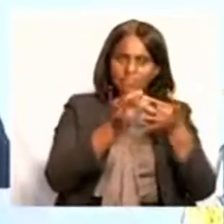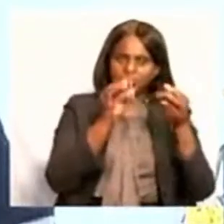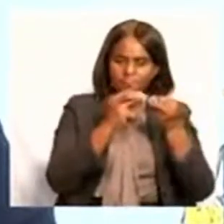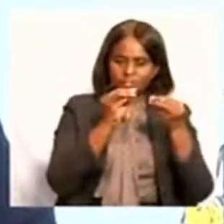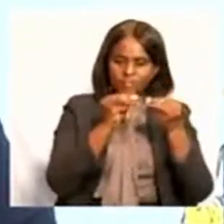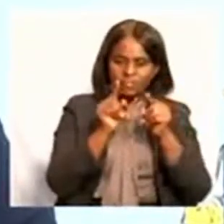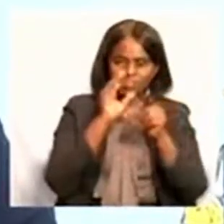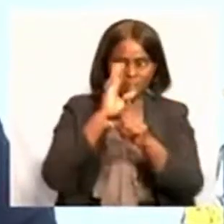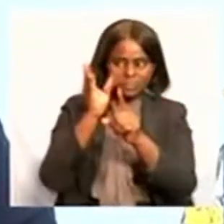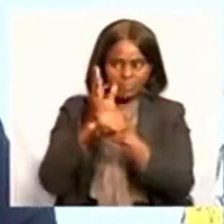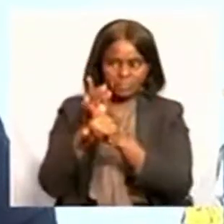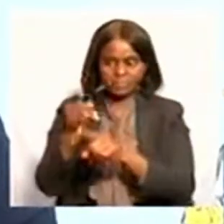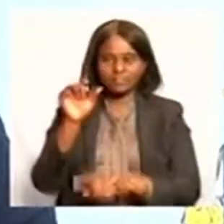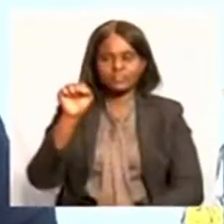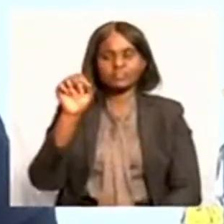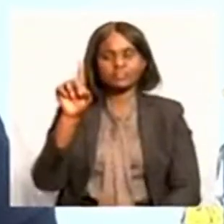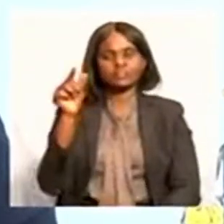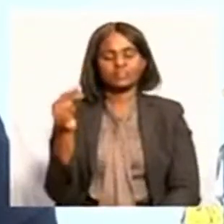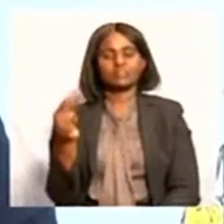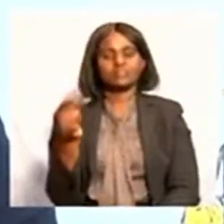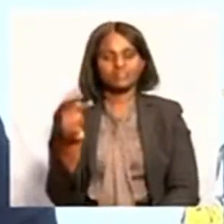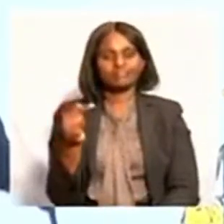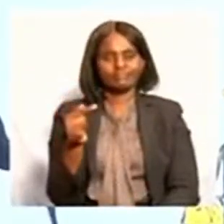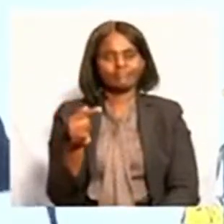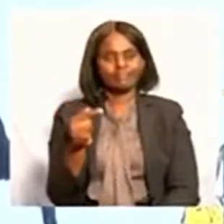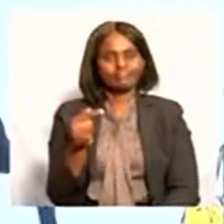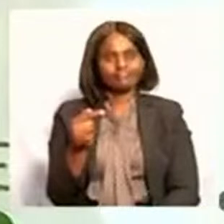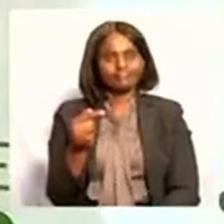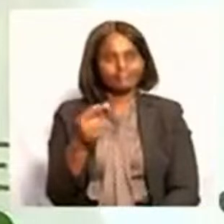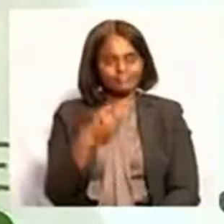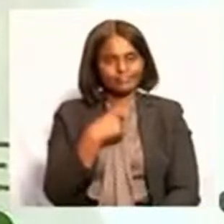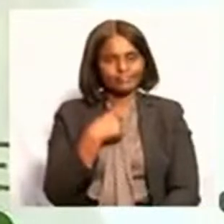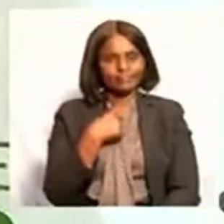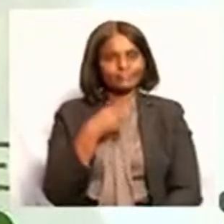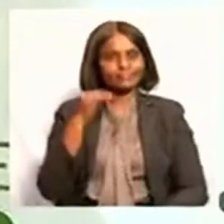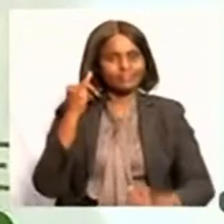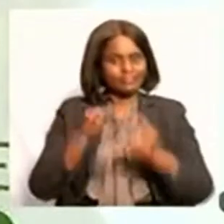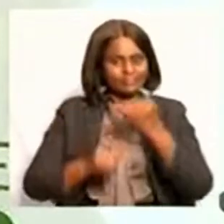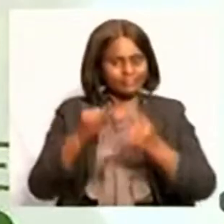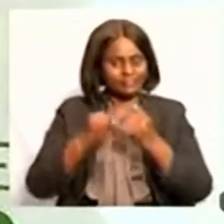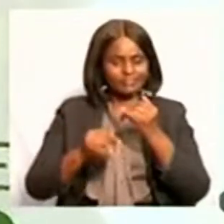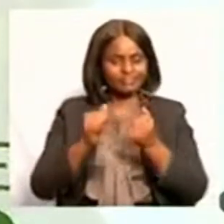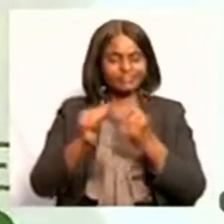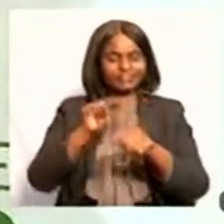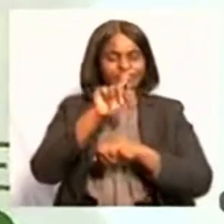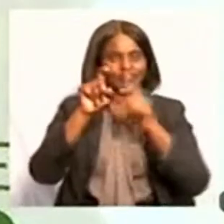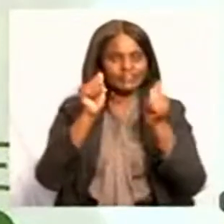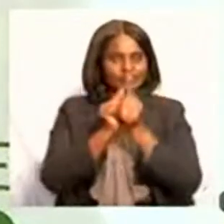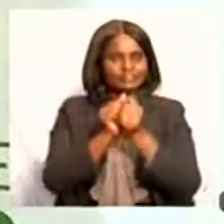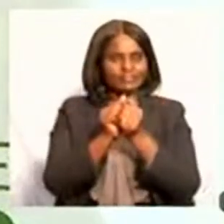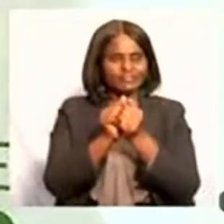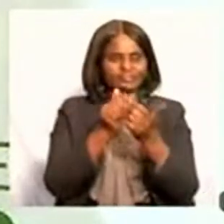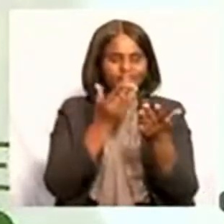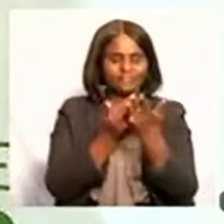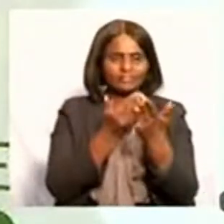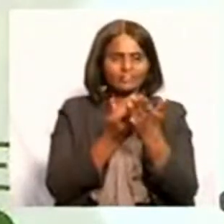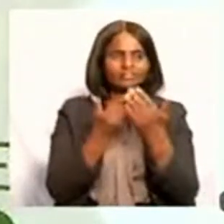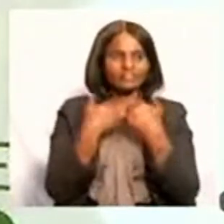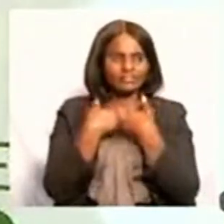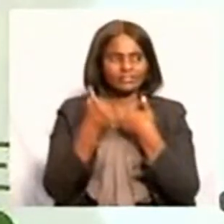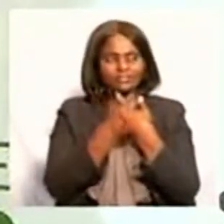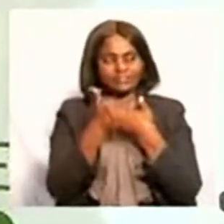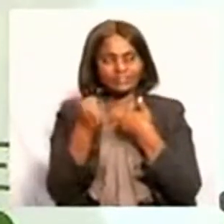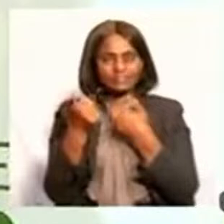the SDGs. Yeah. All right. So I'll let you go with one last question with regards to, do you have any